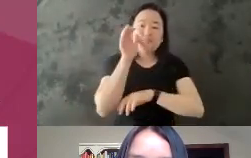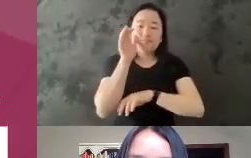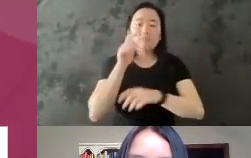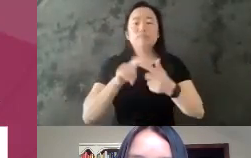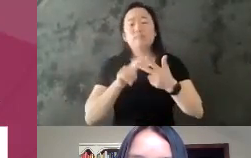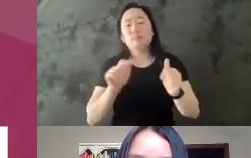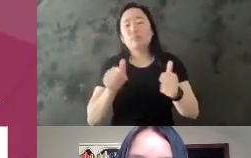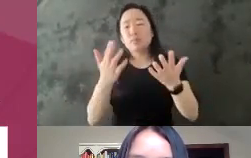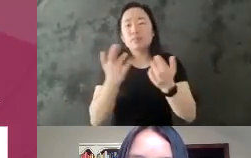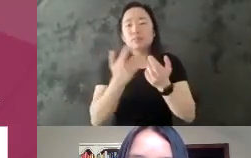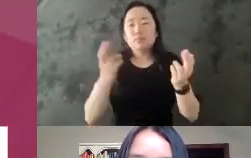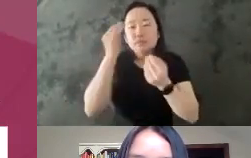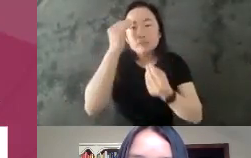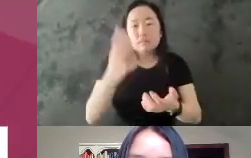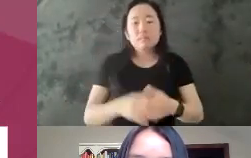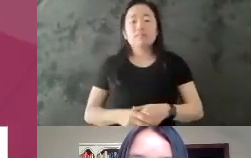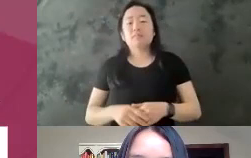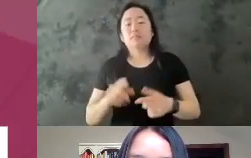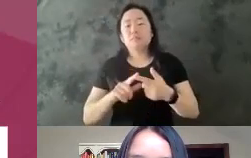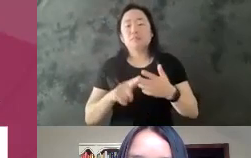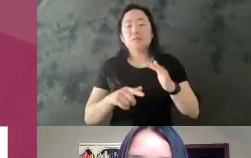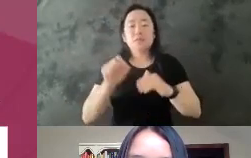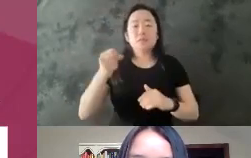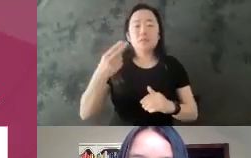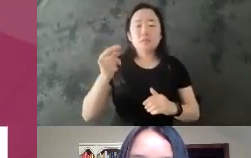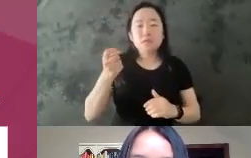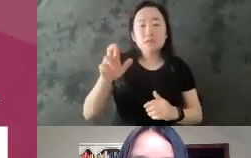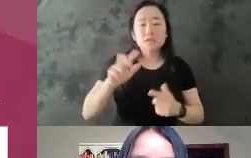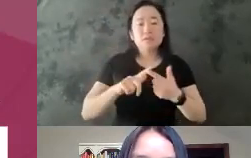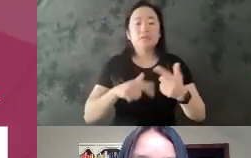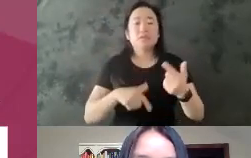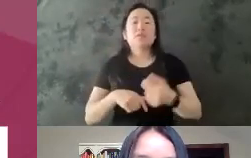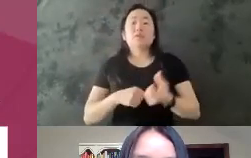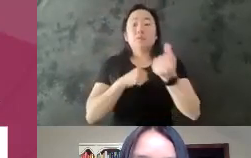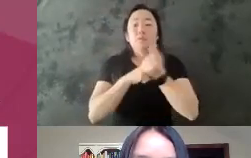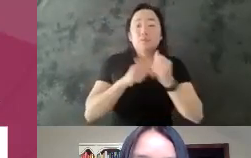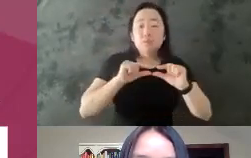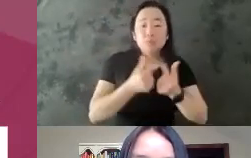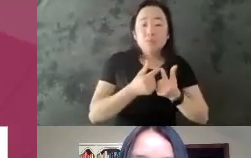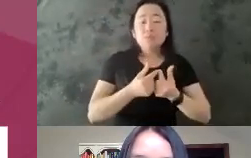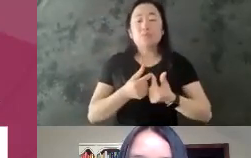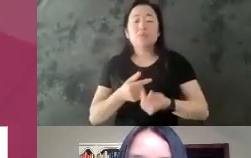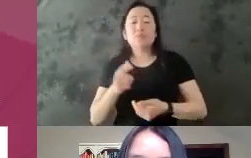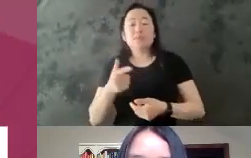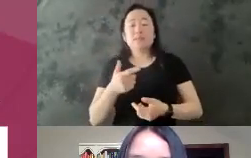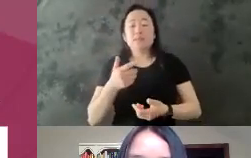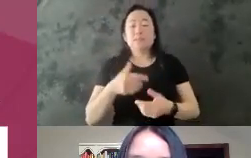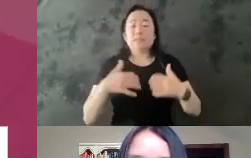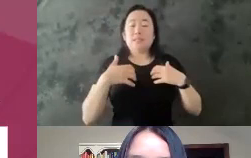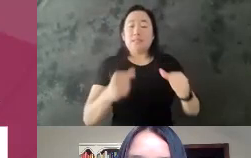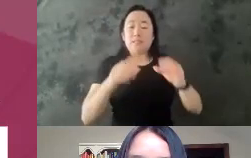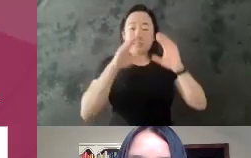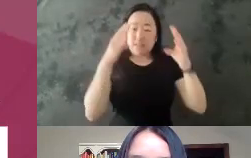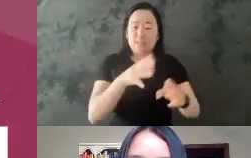resources. In shelter or in support groups, being healing and centered might look like congratulating or acknowledging that